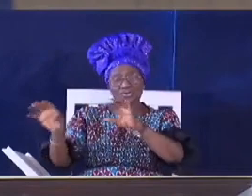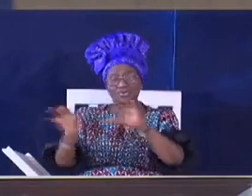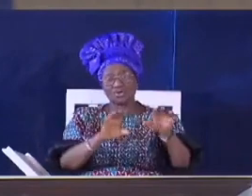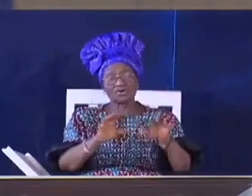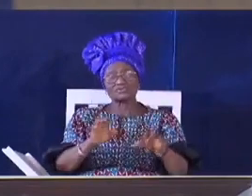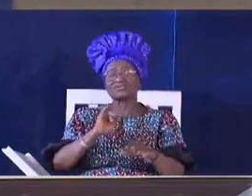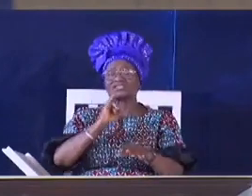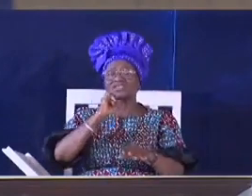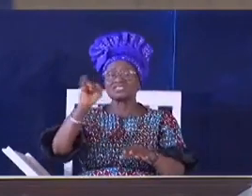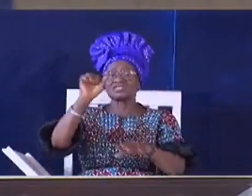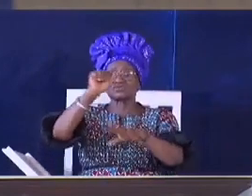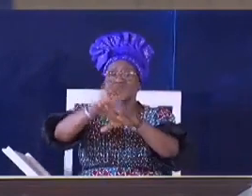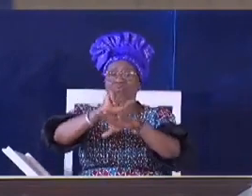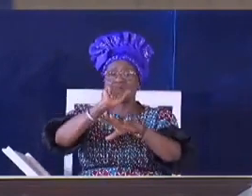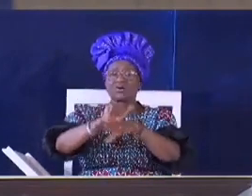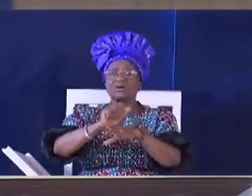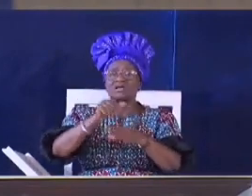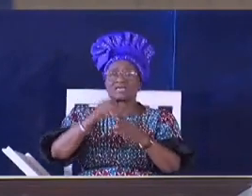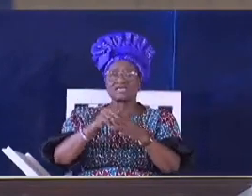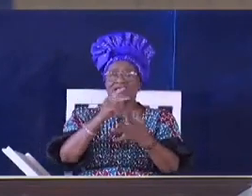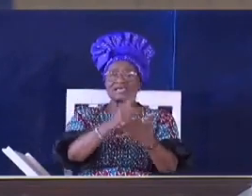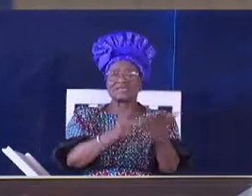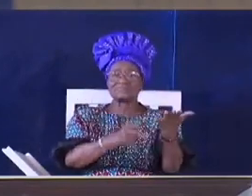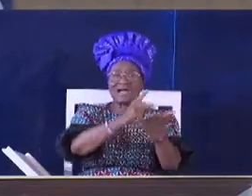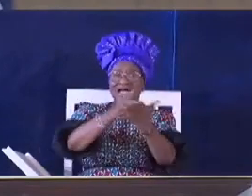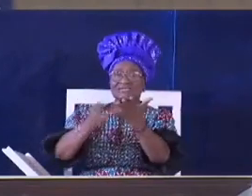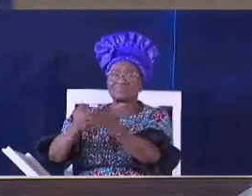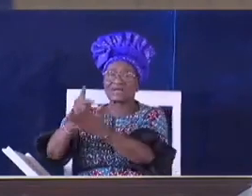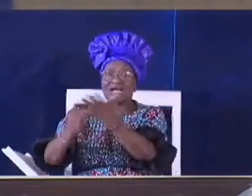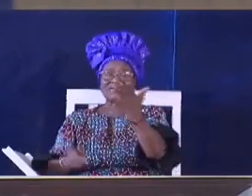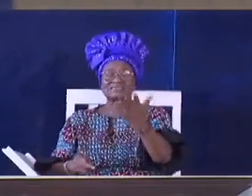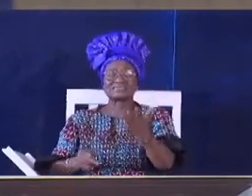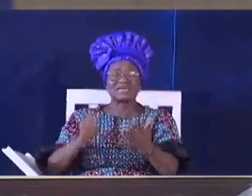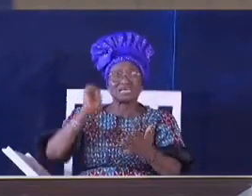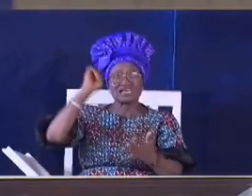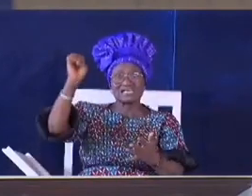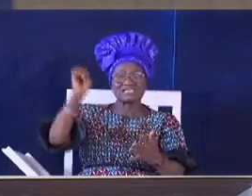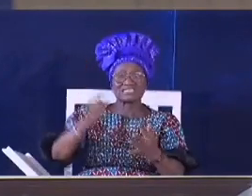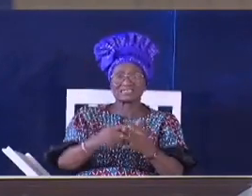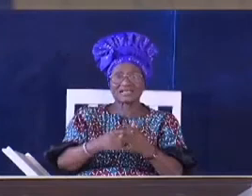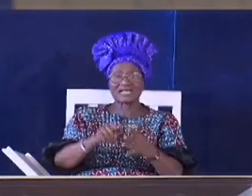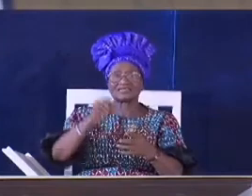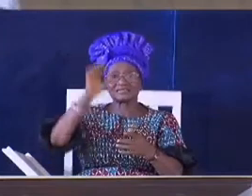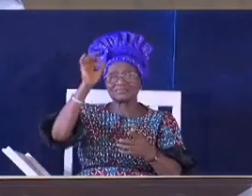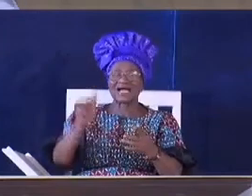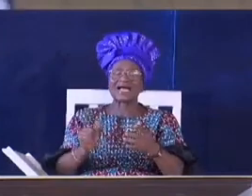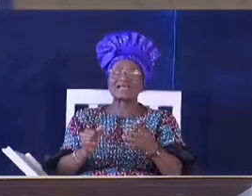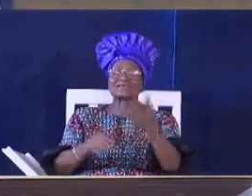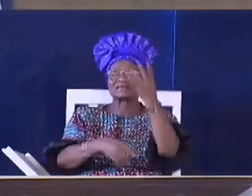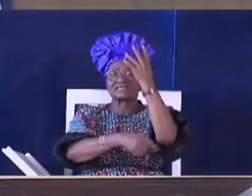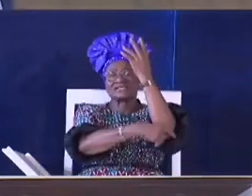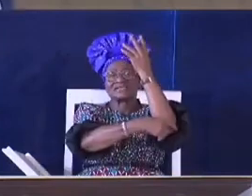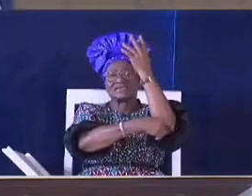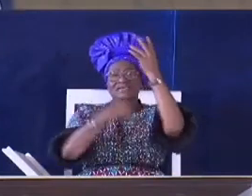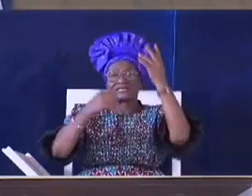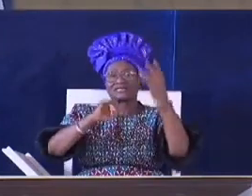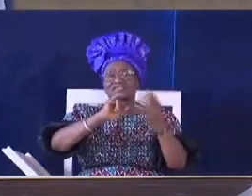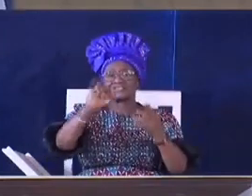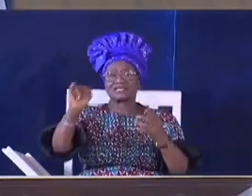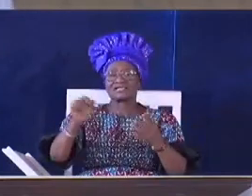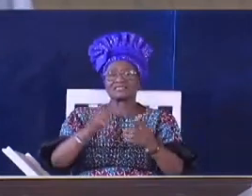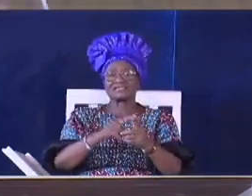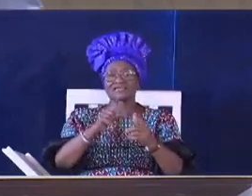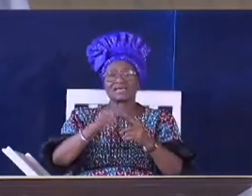work in parts. He starts by stealing, then he moves